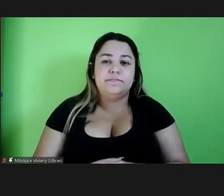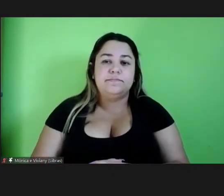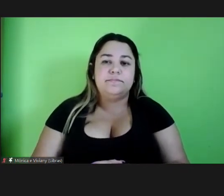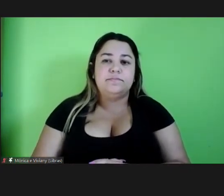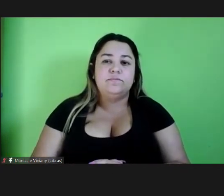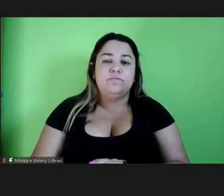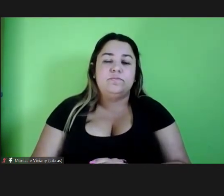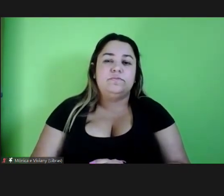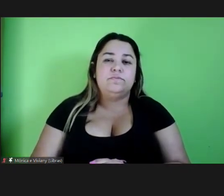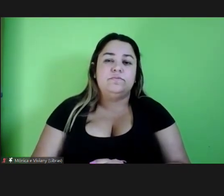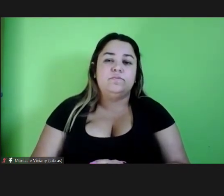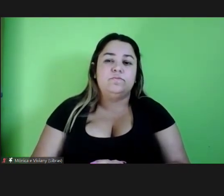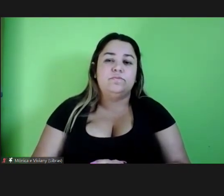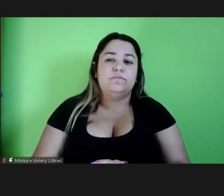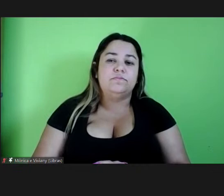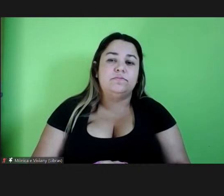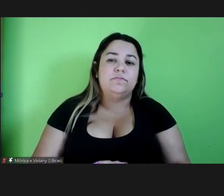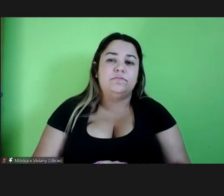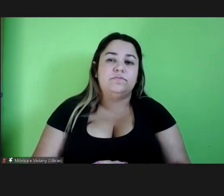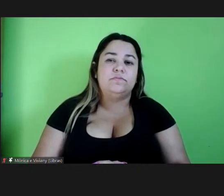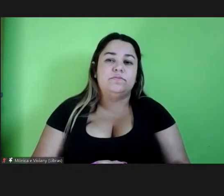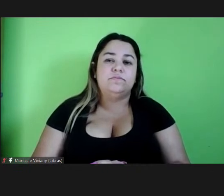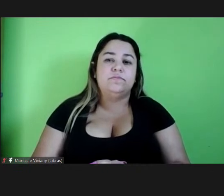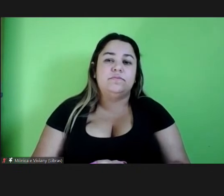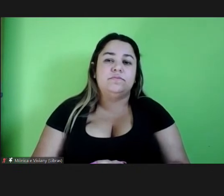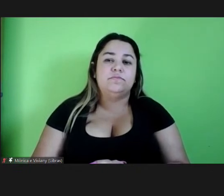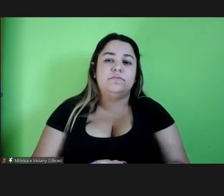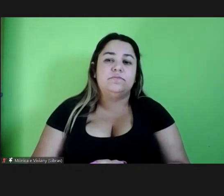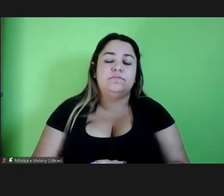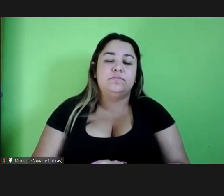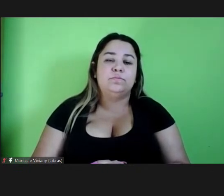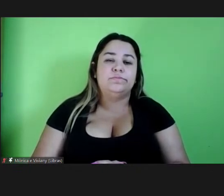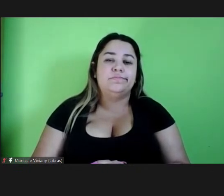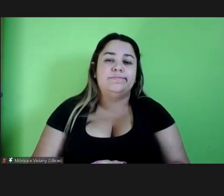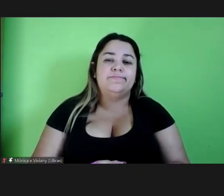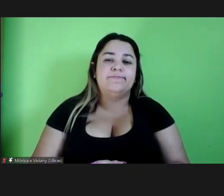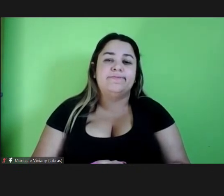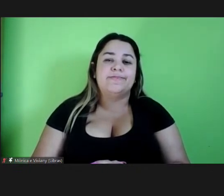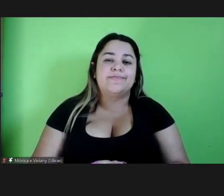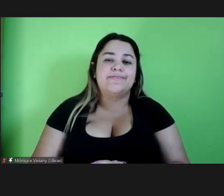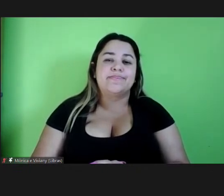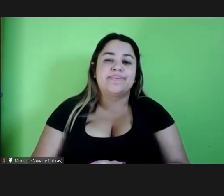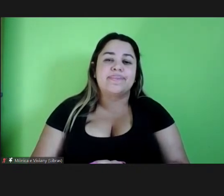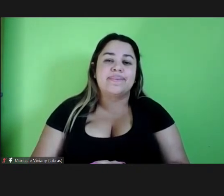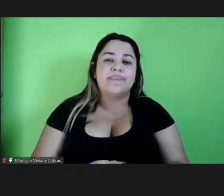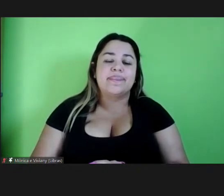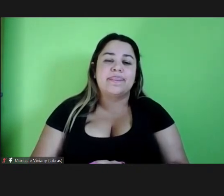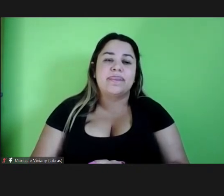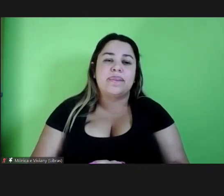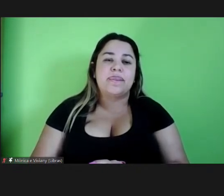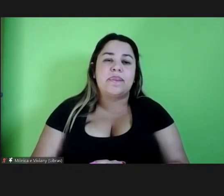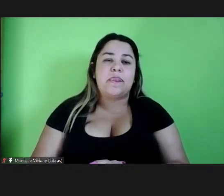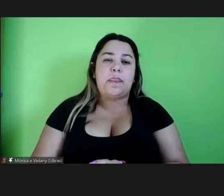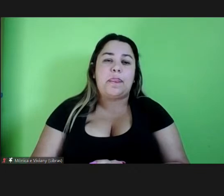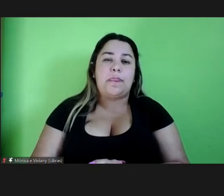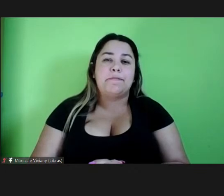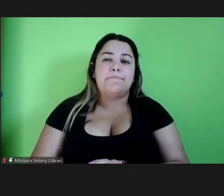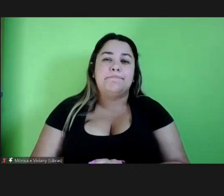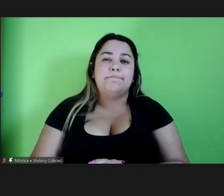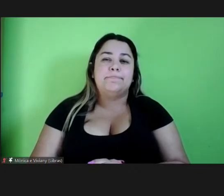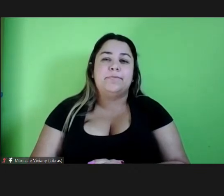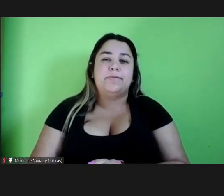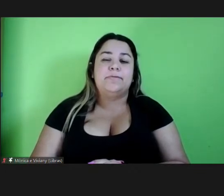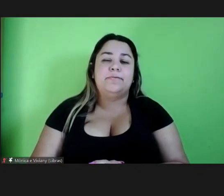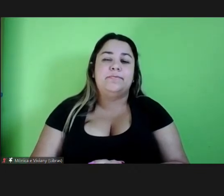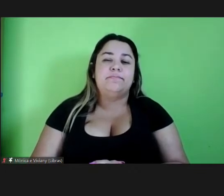slides? Yes, I have. Yes, I'm going to talk to Vinicius so he can get the presentation and share from there. Okay.